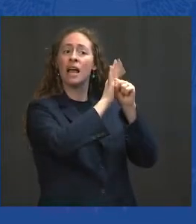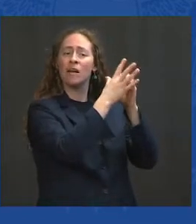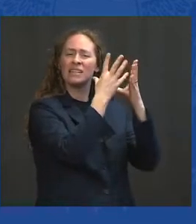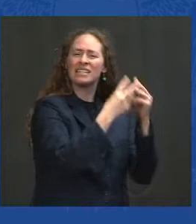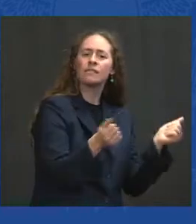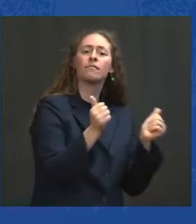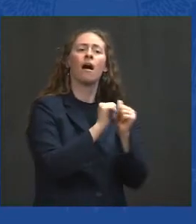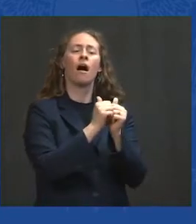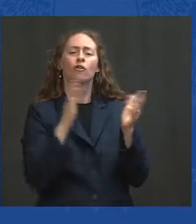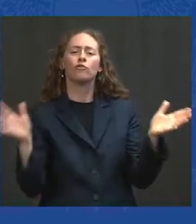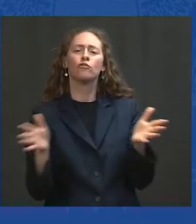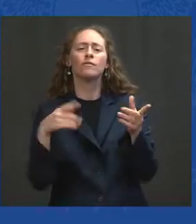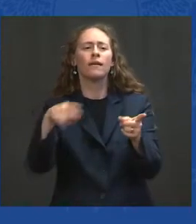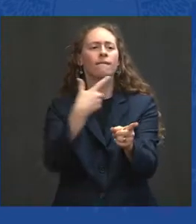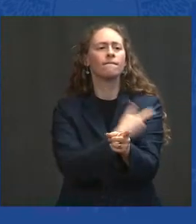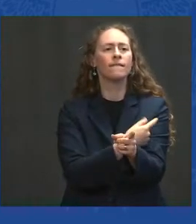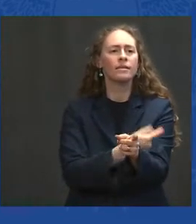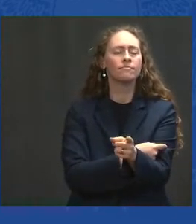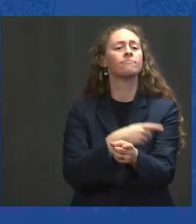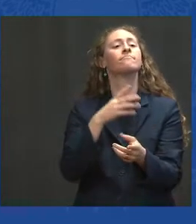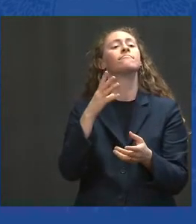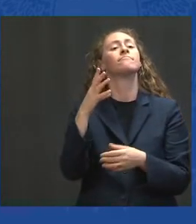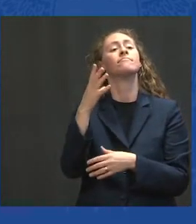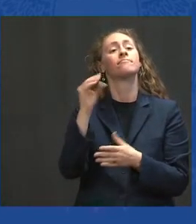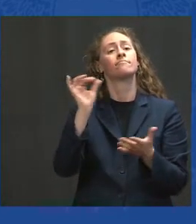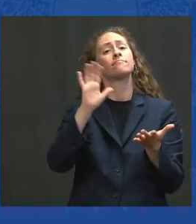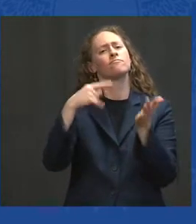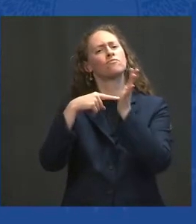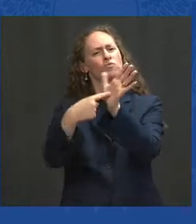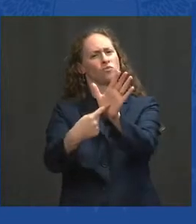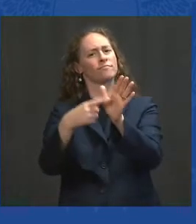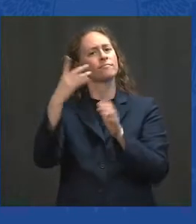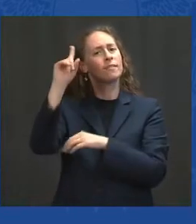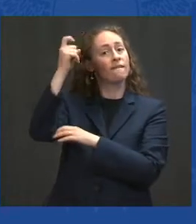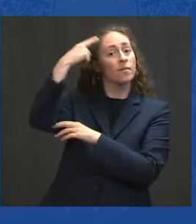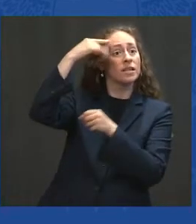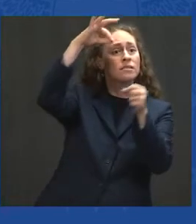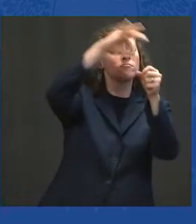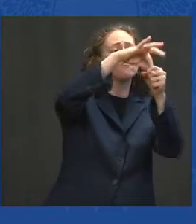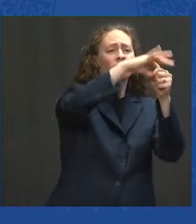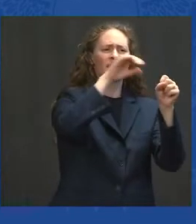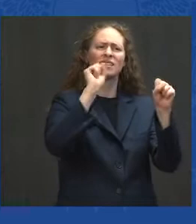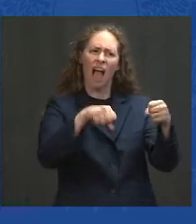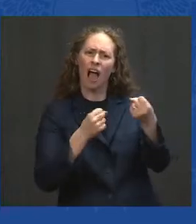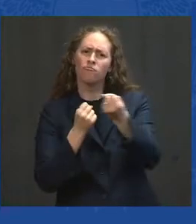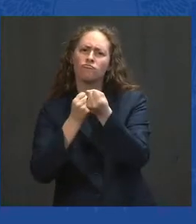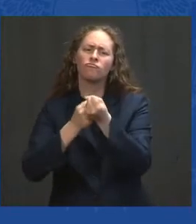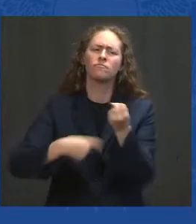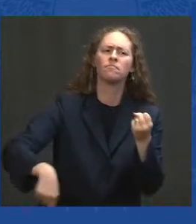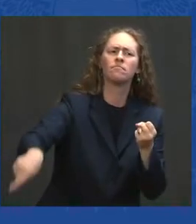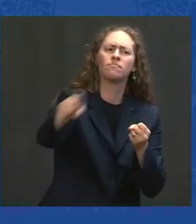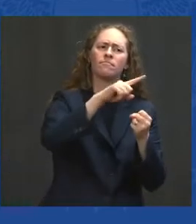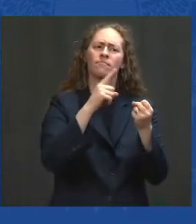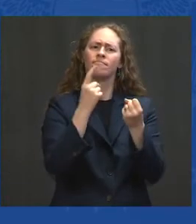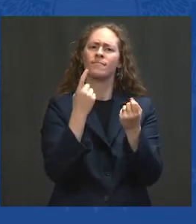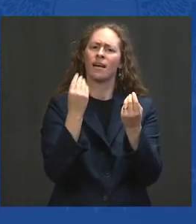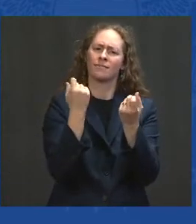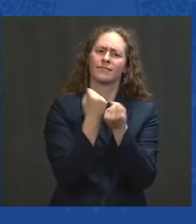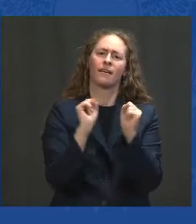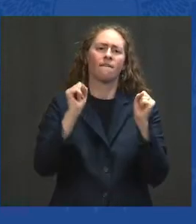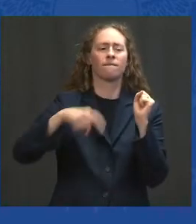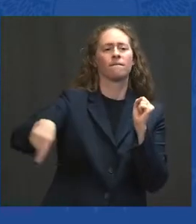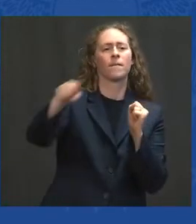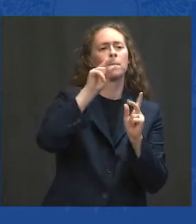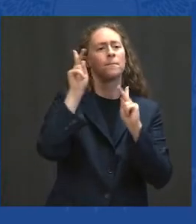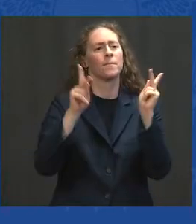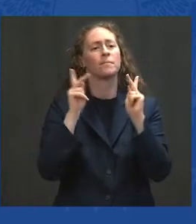proving that democracy can deliver for people and deliver in a timely way, saving lives. improving